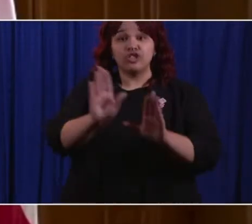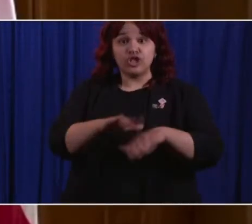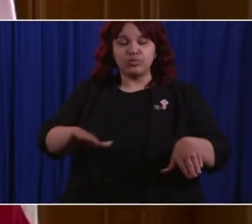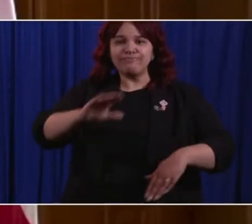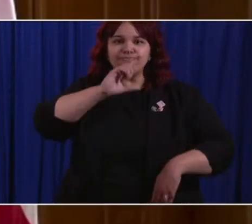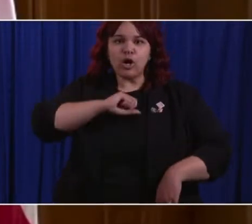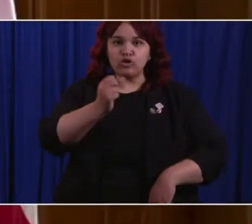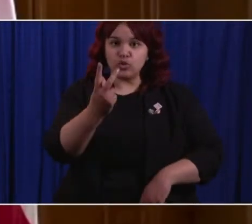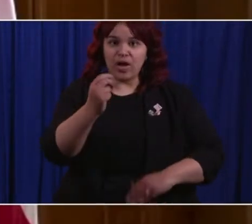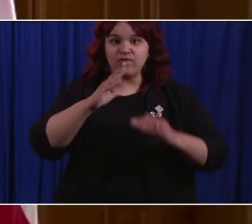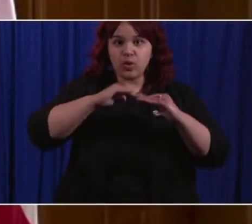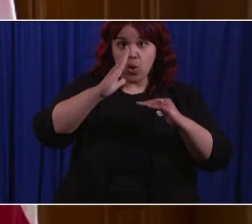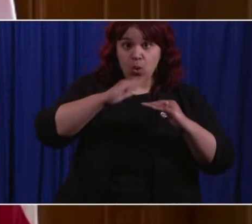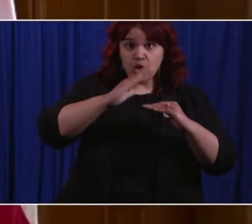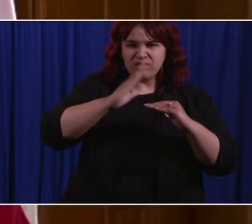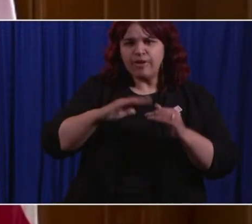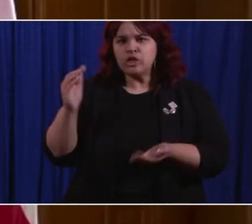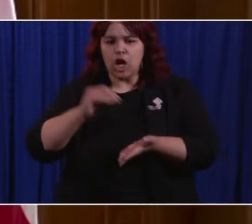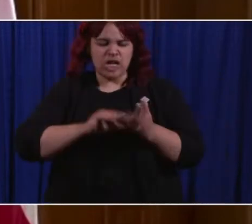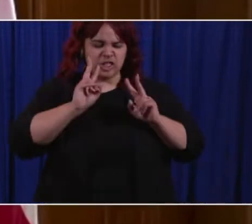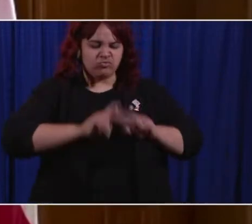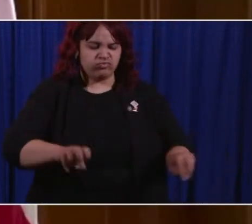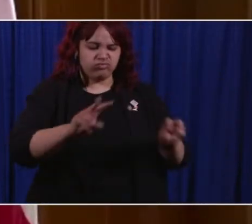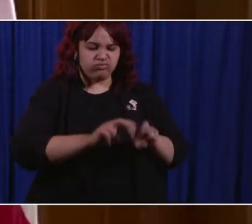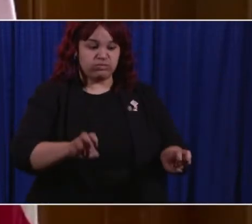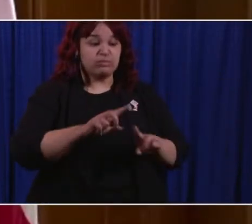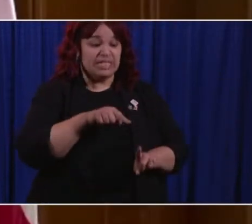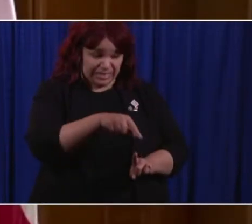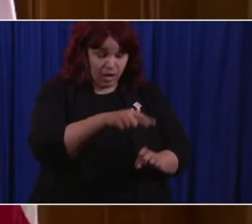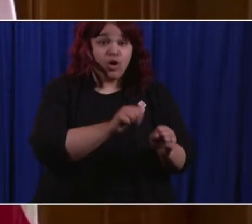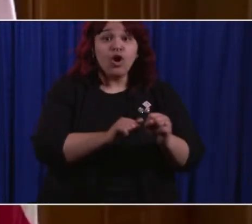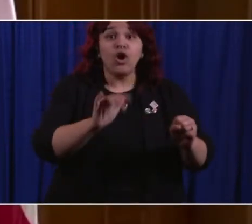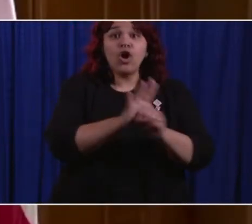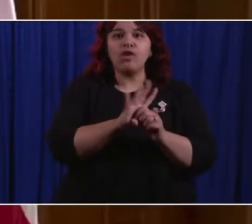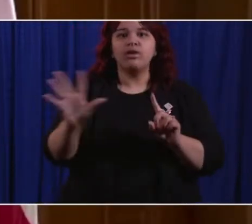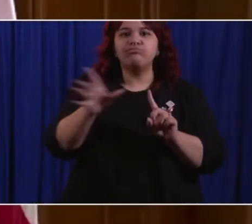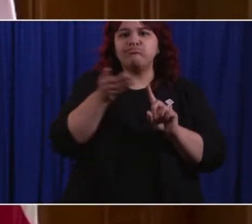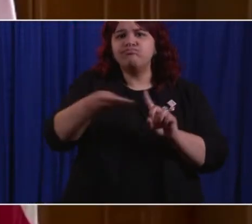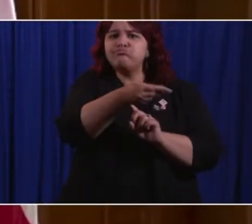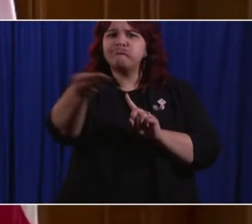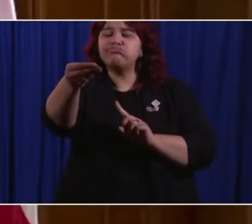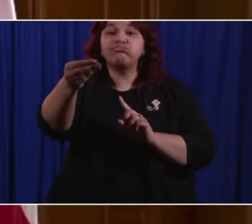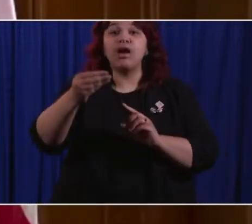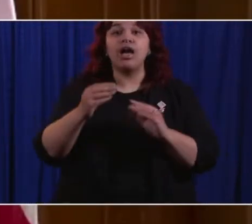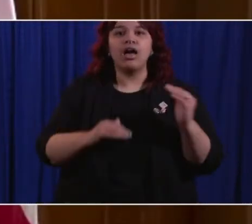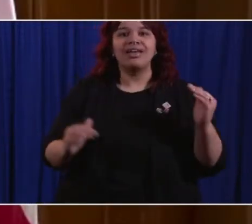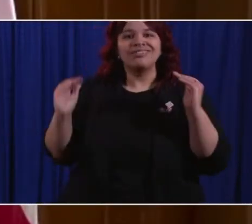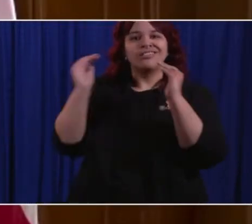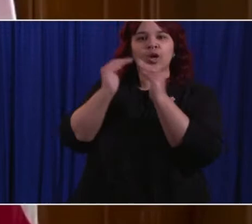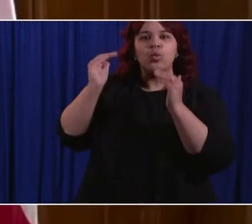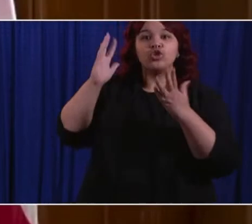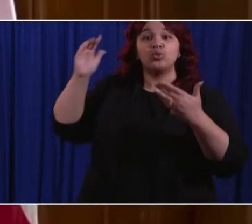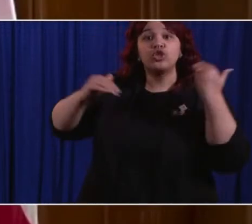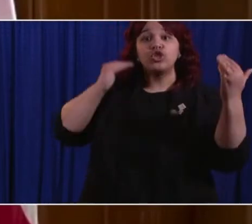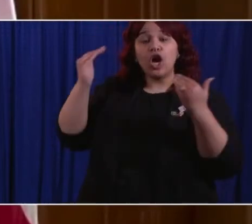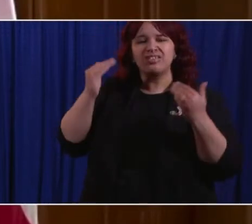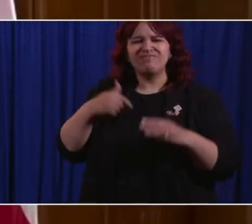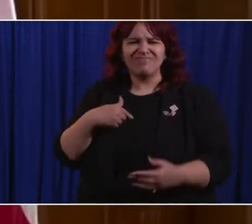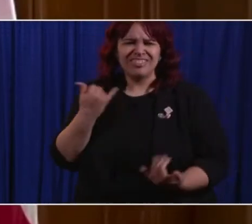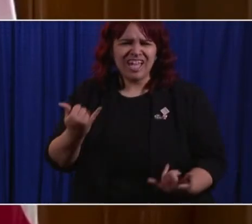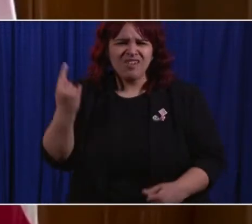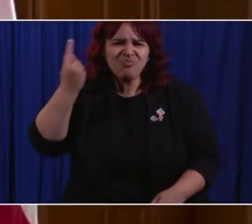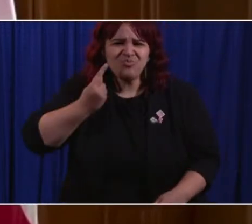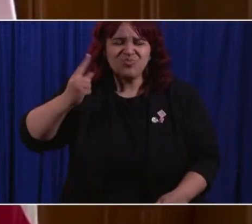same rate as adults. Have you gotten a timeline from the federal government about when vaccines will be approved and administered for those